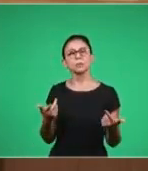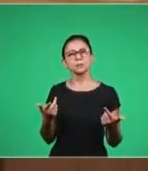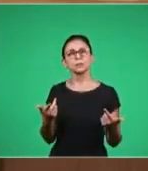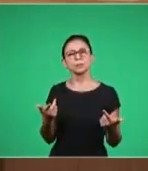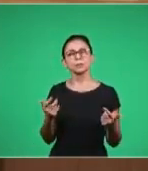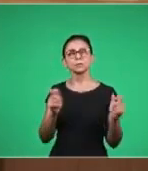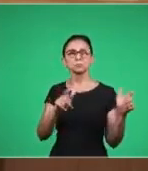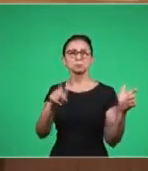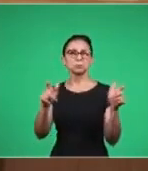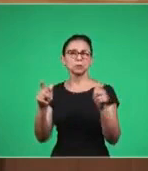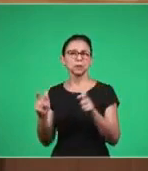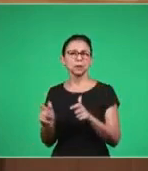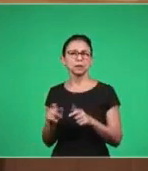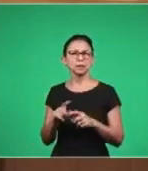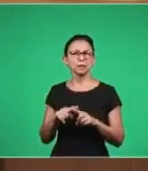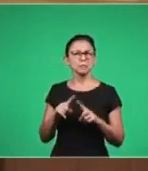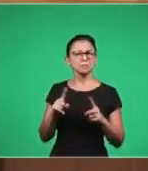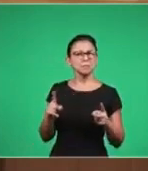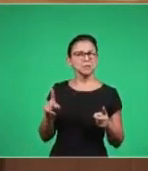these occurrences.